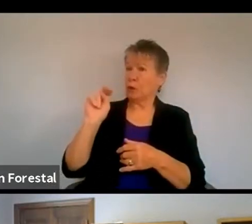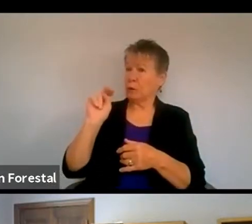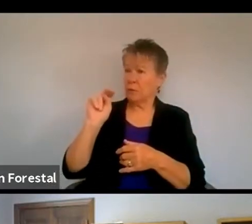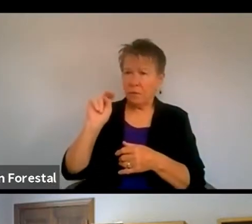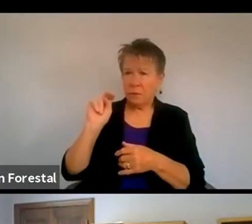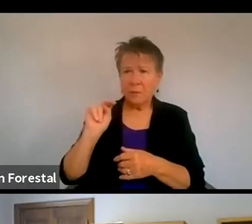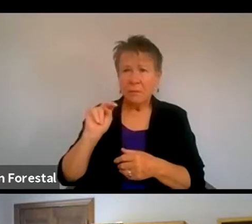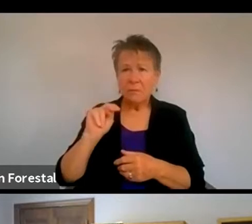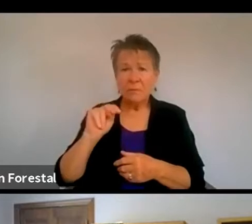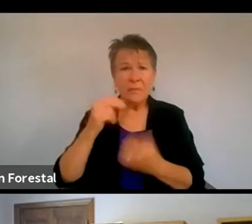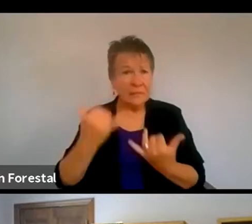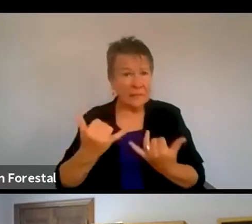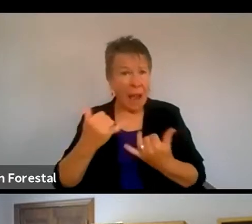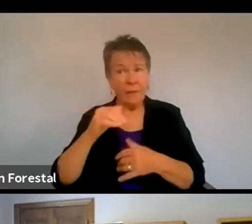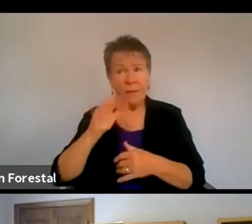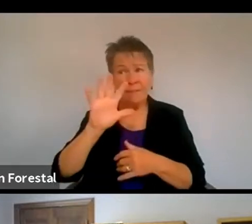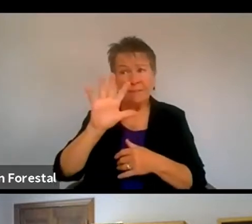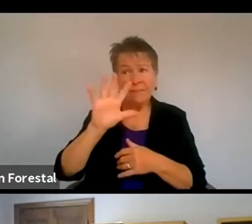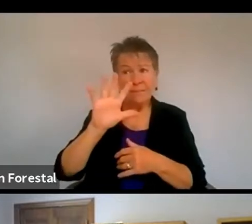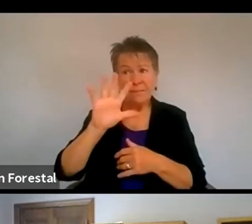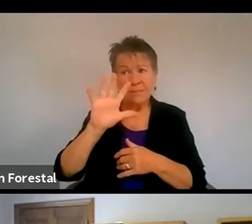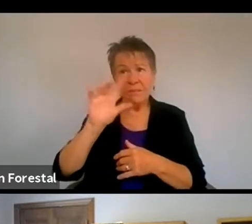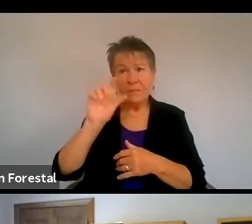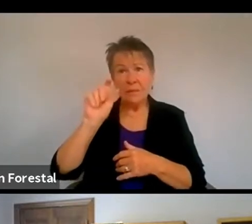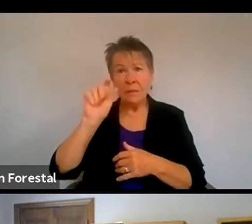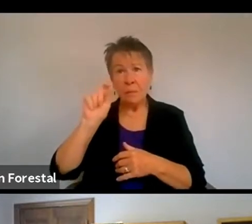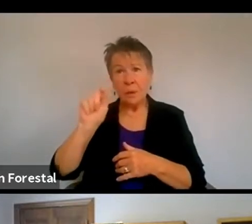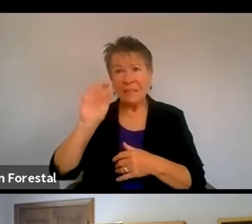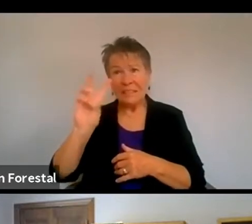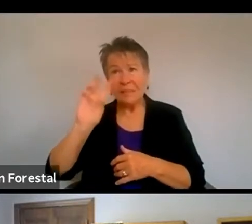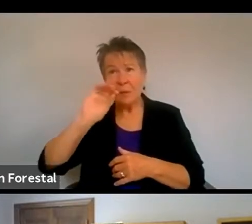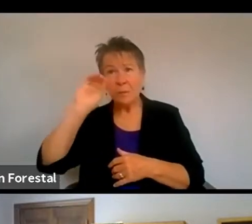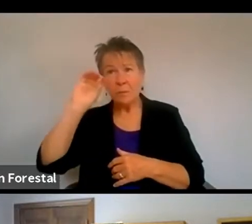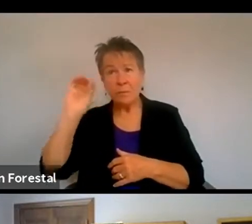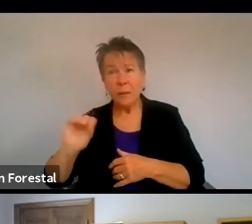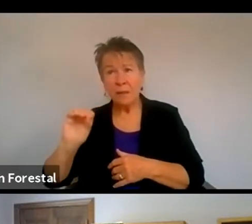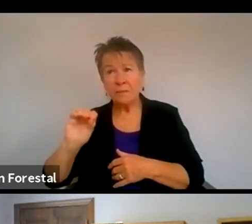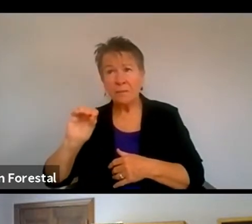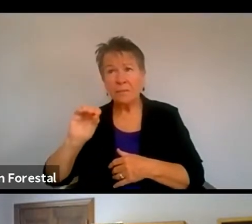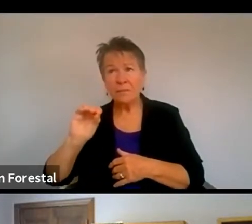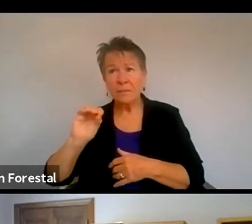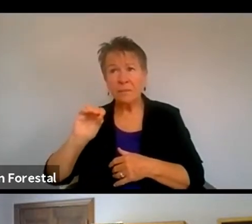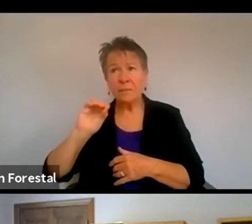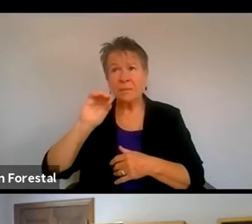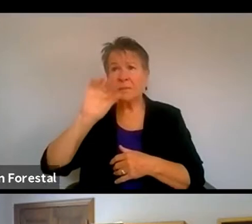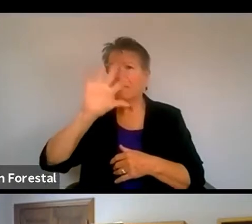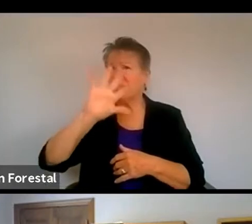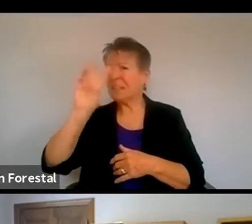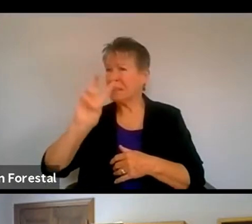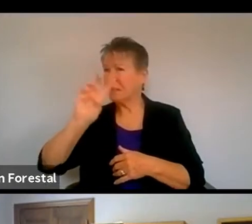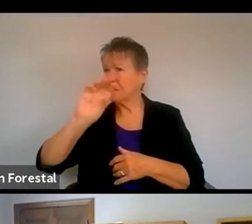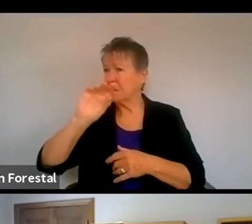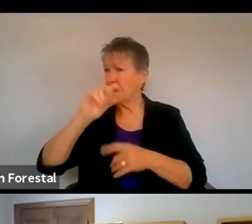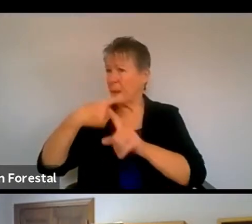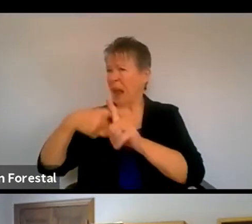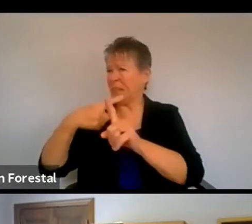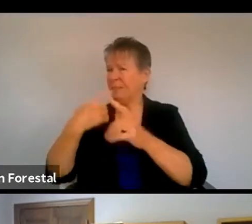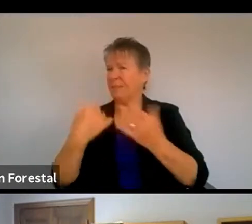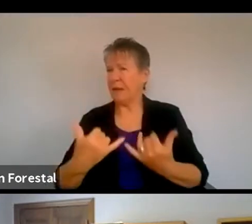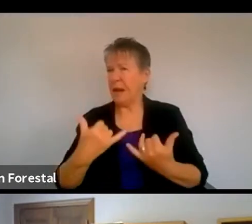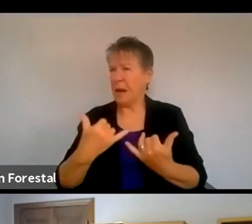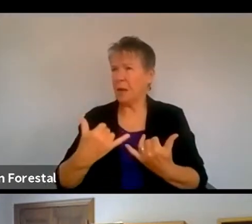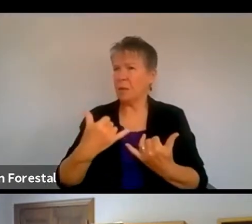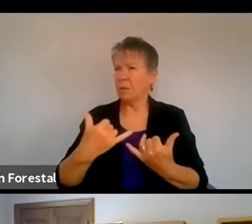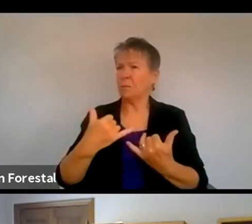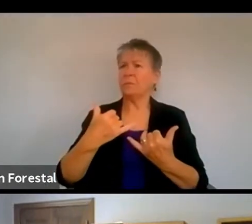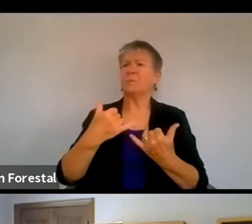of them seriously, but that's out of almost 1,200. You think back a week or 10 days ago, that was a different reality. I guess that's